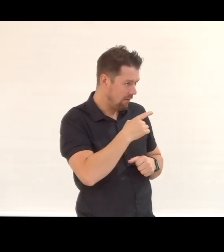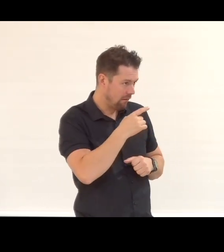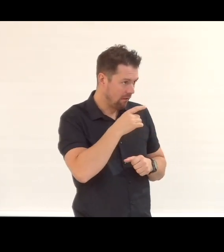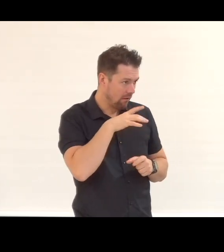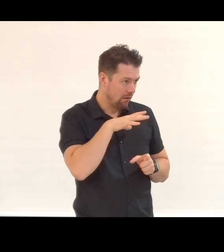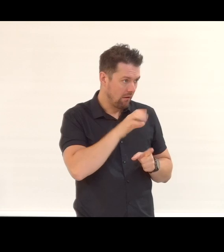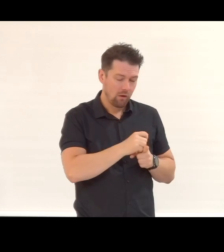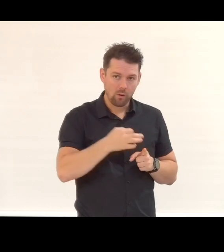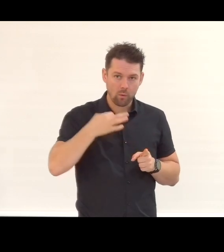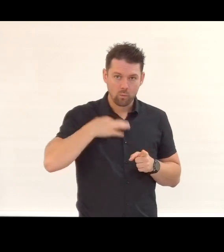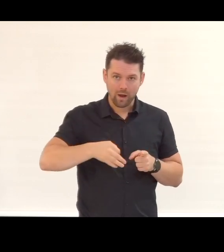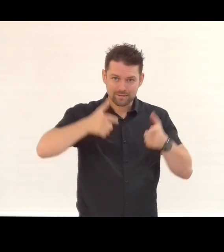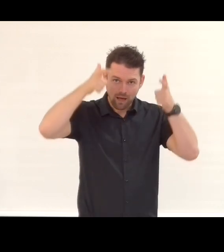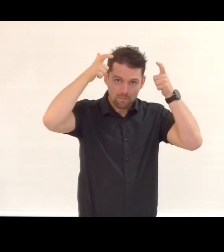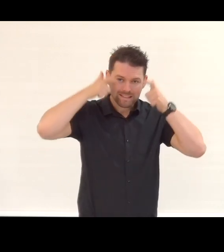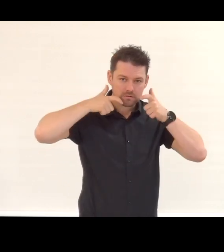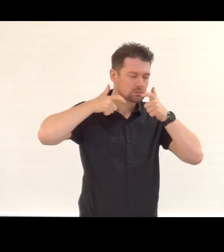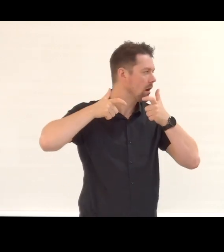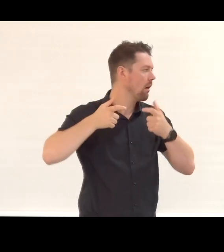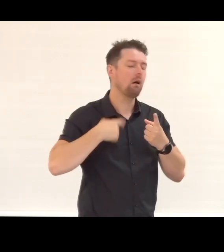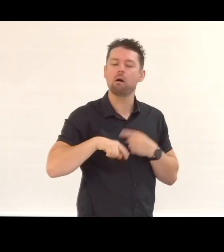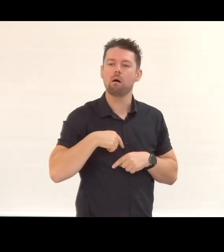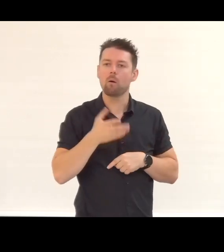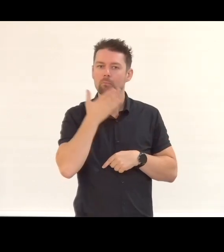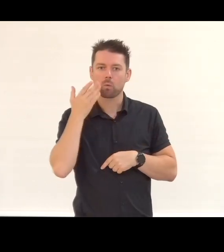in the we didn't have any white helmets.